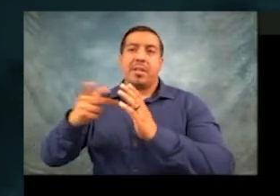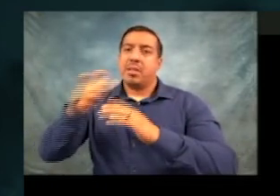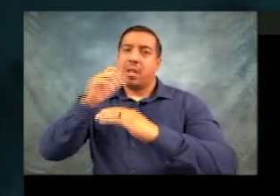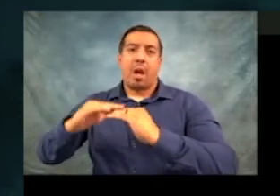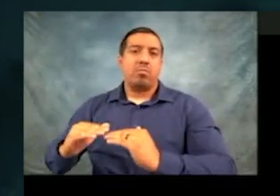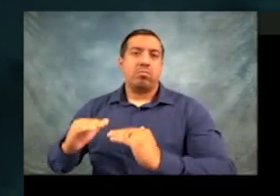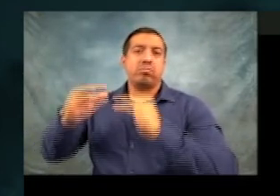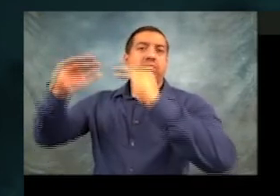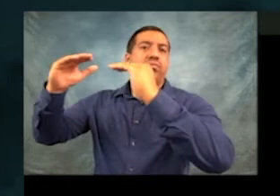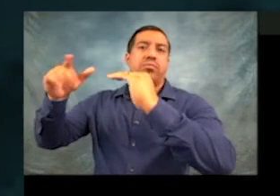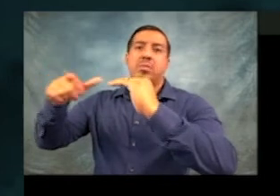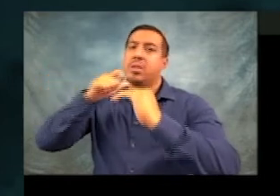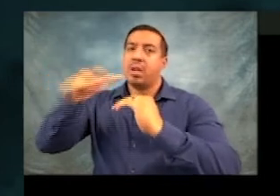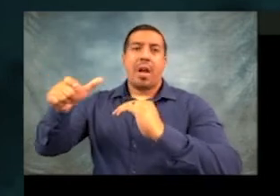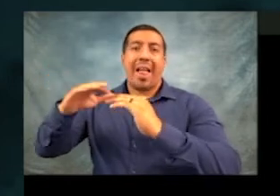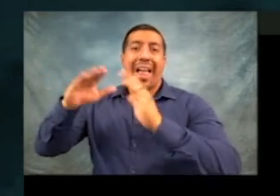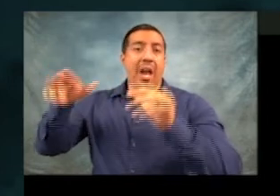inundated by that water.